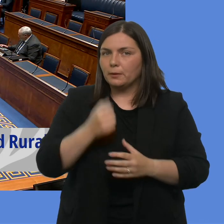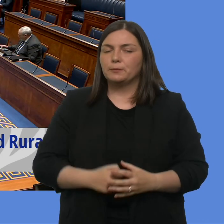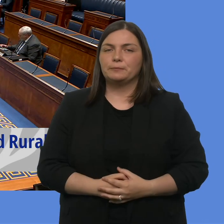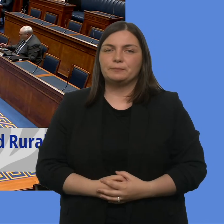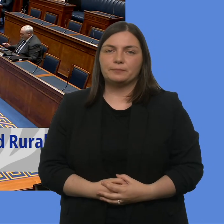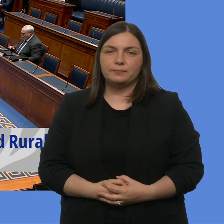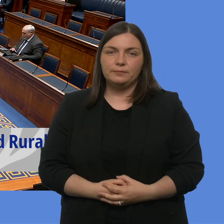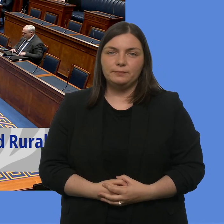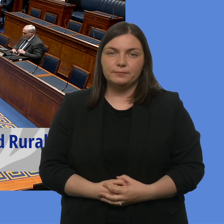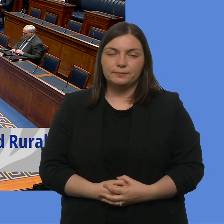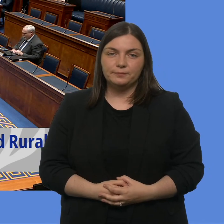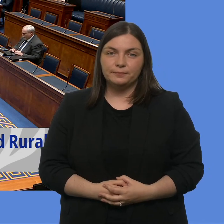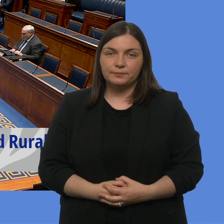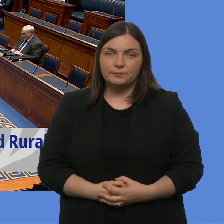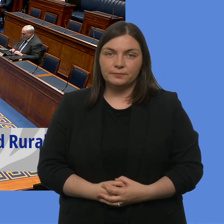Alan Chambers.